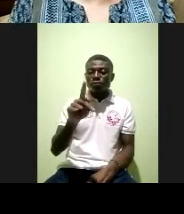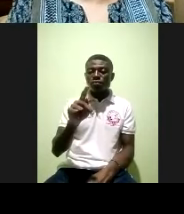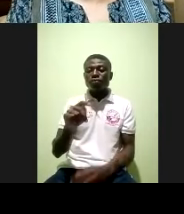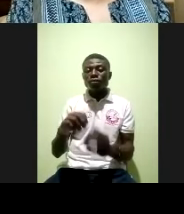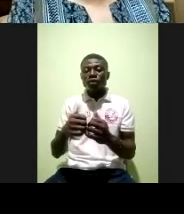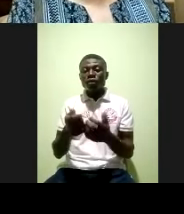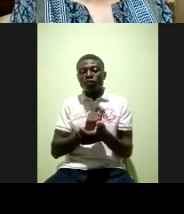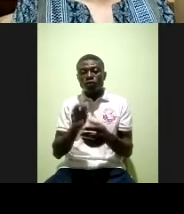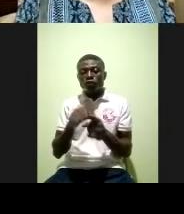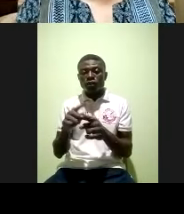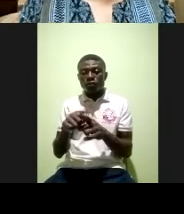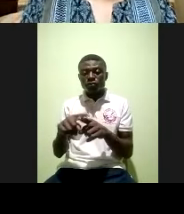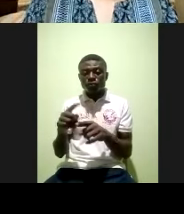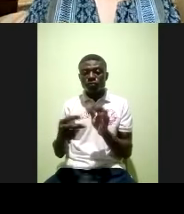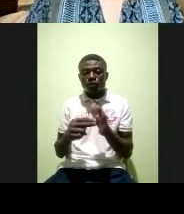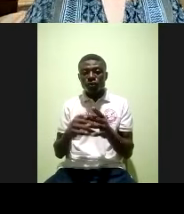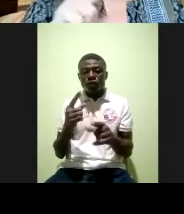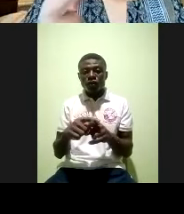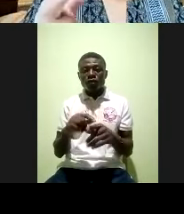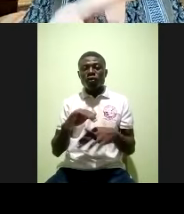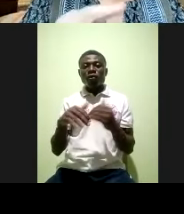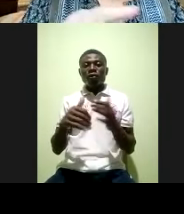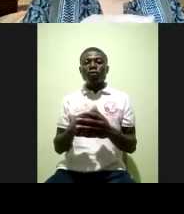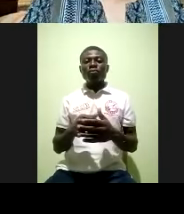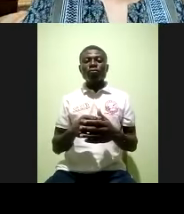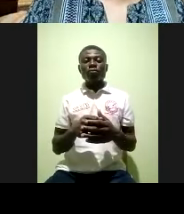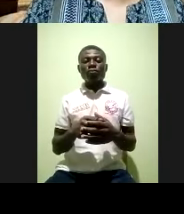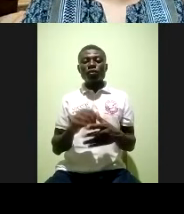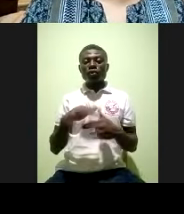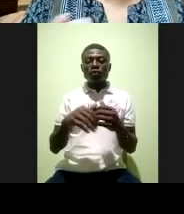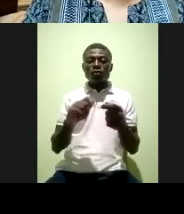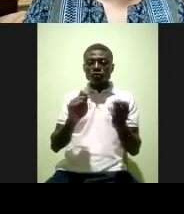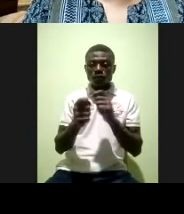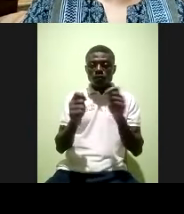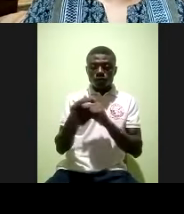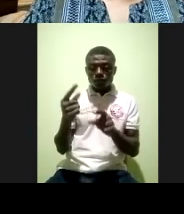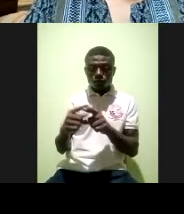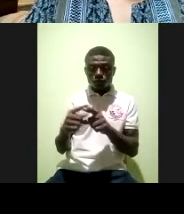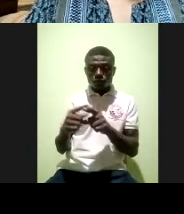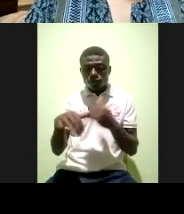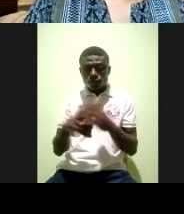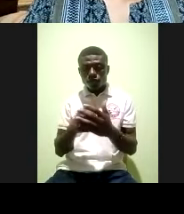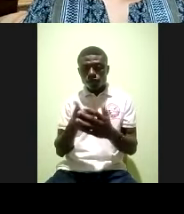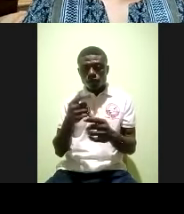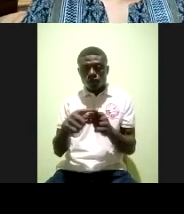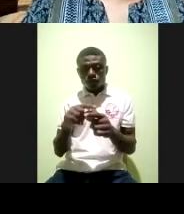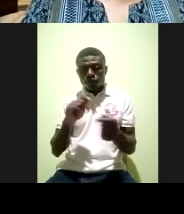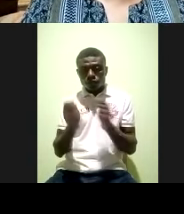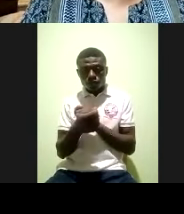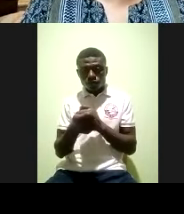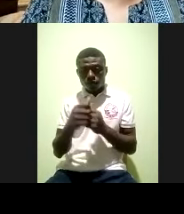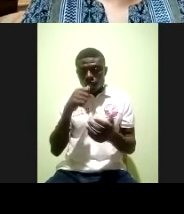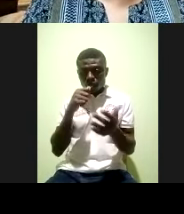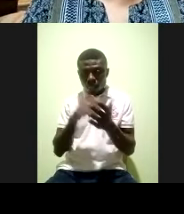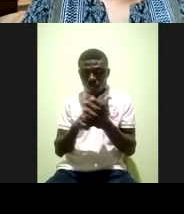irregular words, sad for said, reversal or the vowel consonant order change, letter